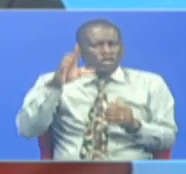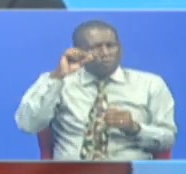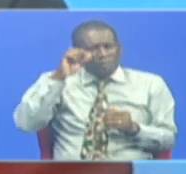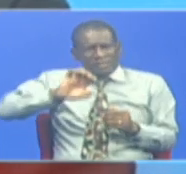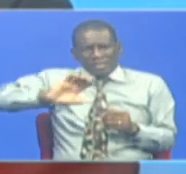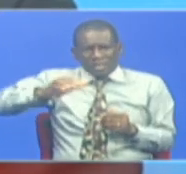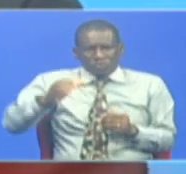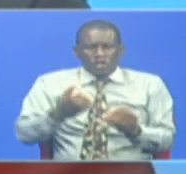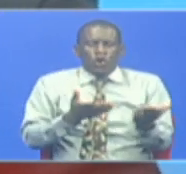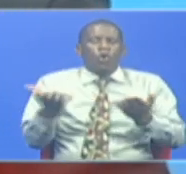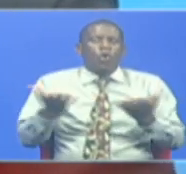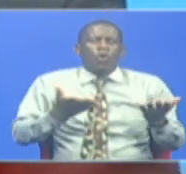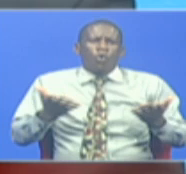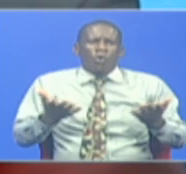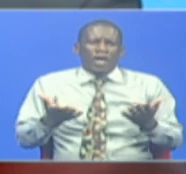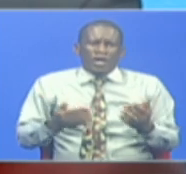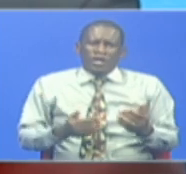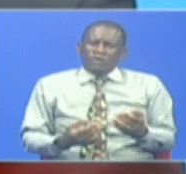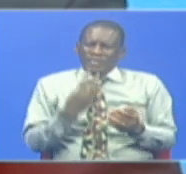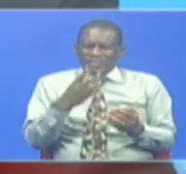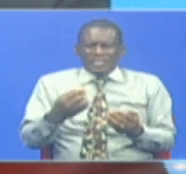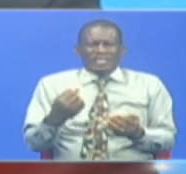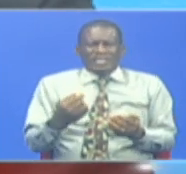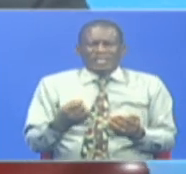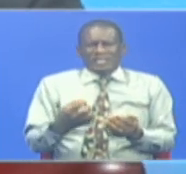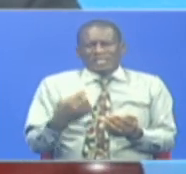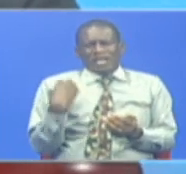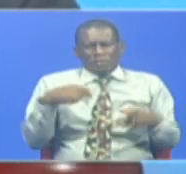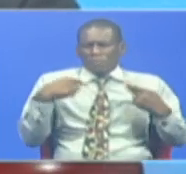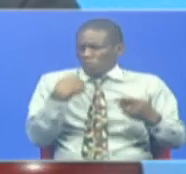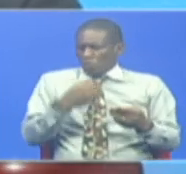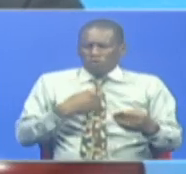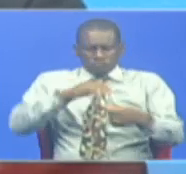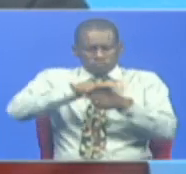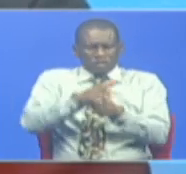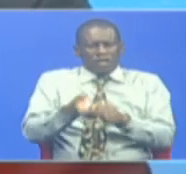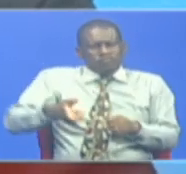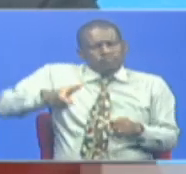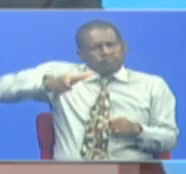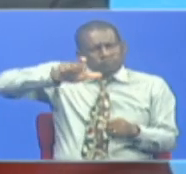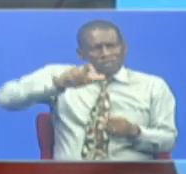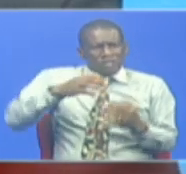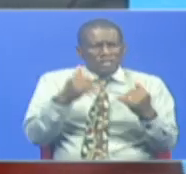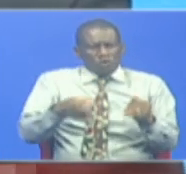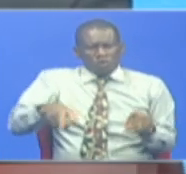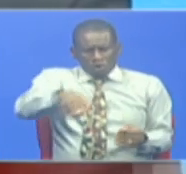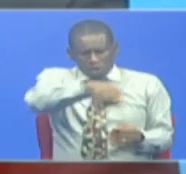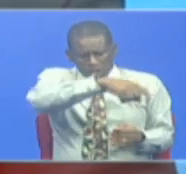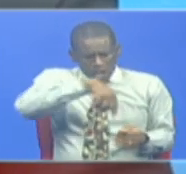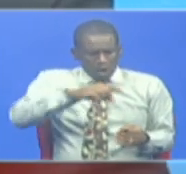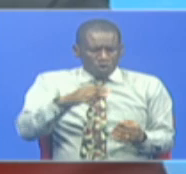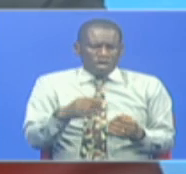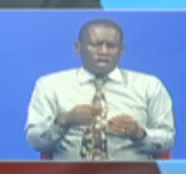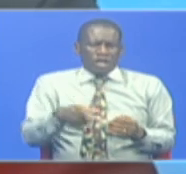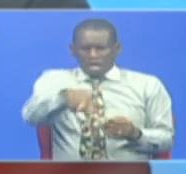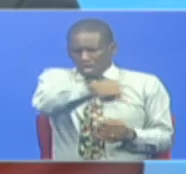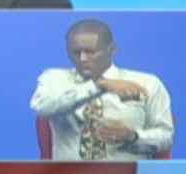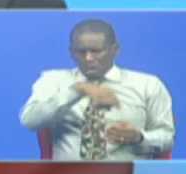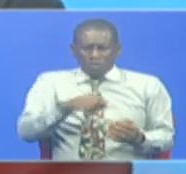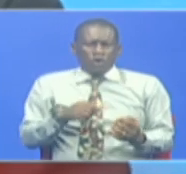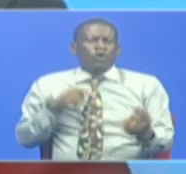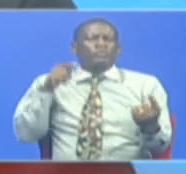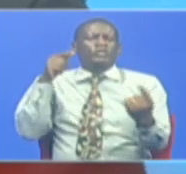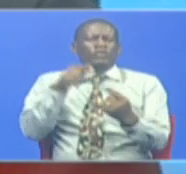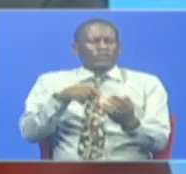County, where we're seeing the number of cases rising. So ours is really to